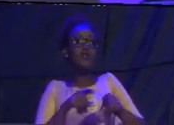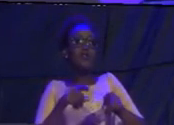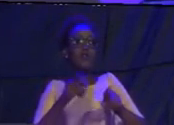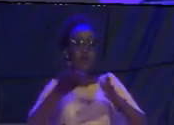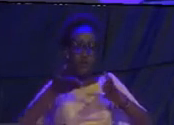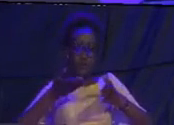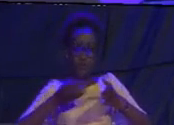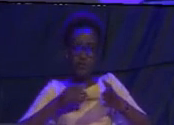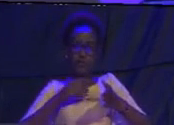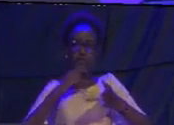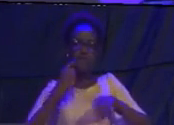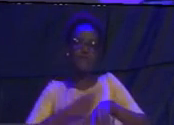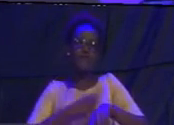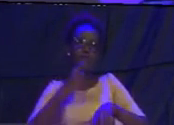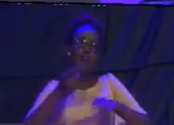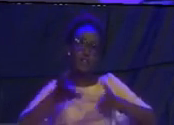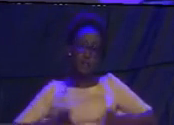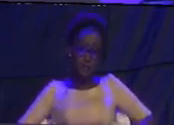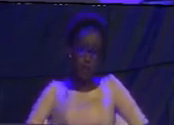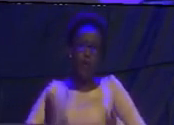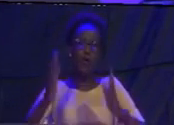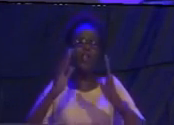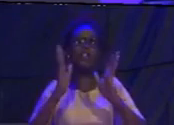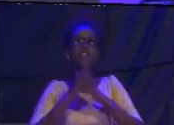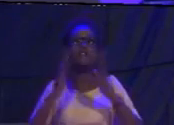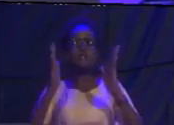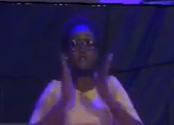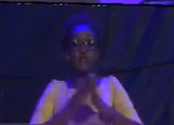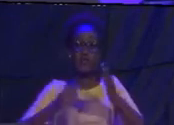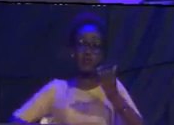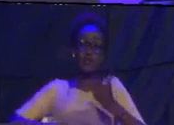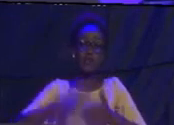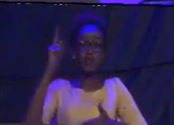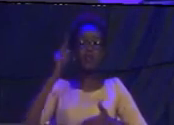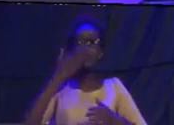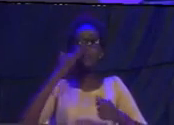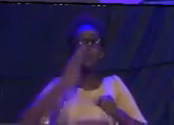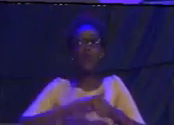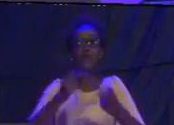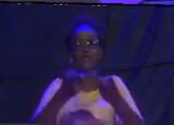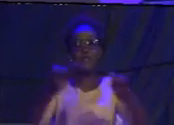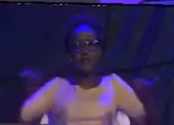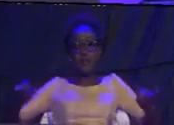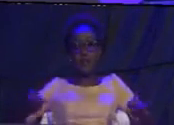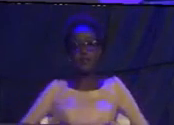Jericho was the firstborn city that they had conquered in the promised land of